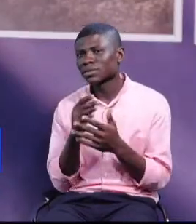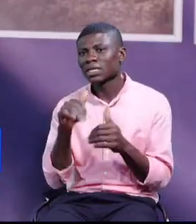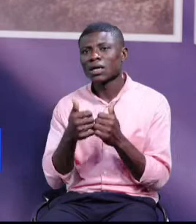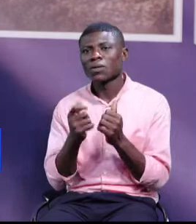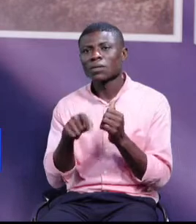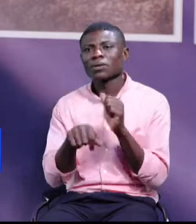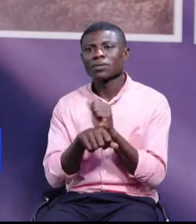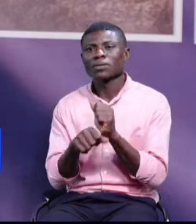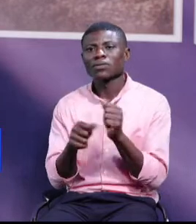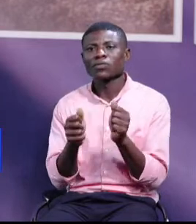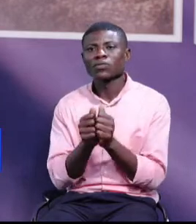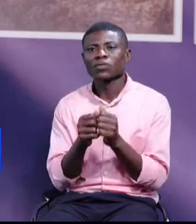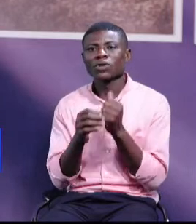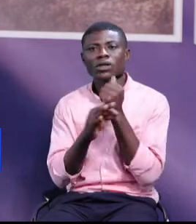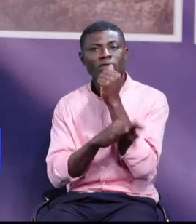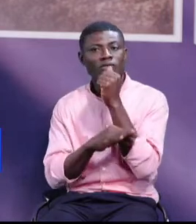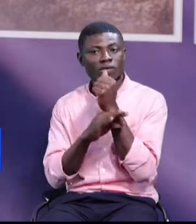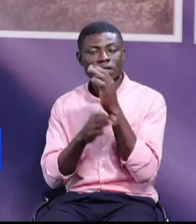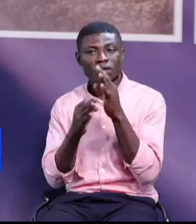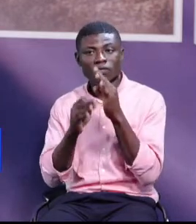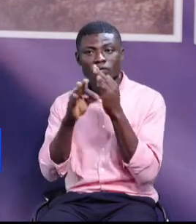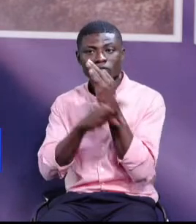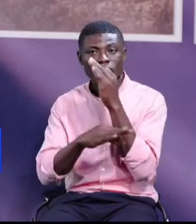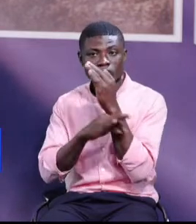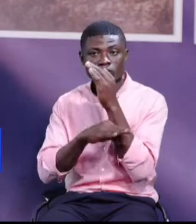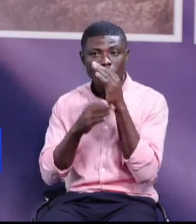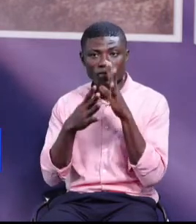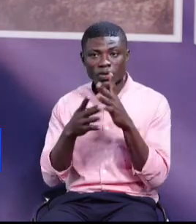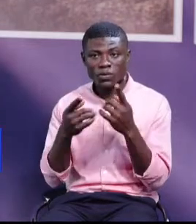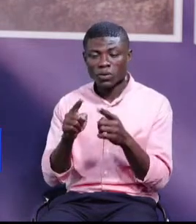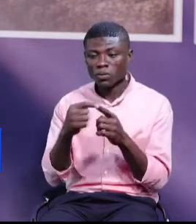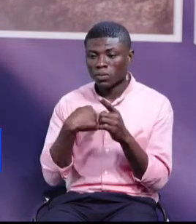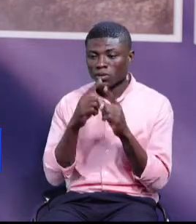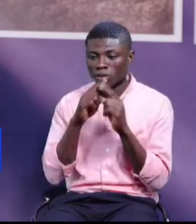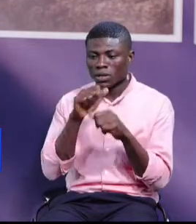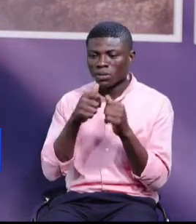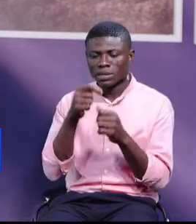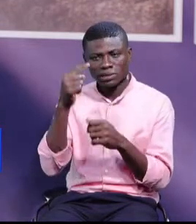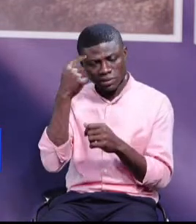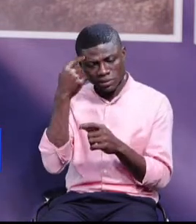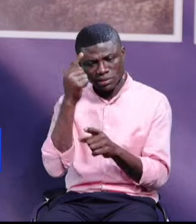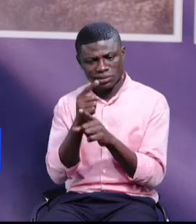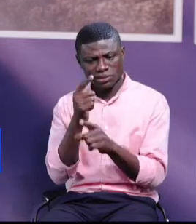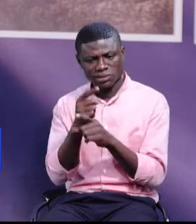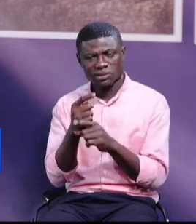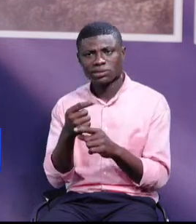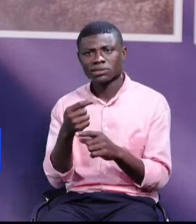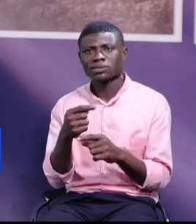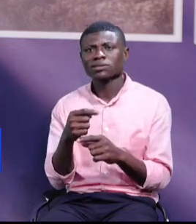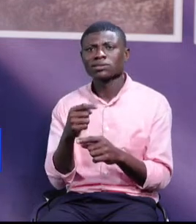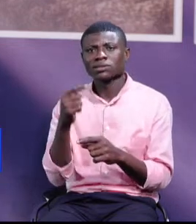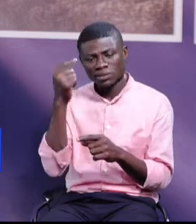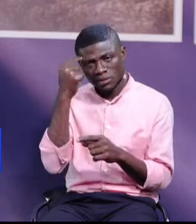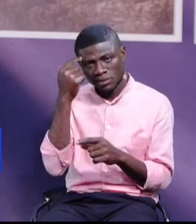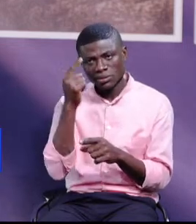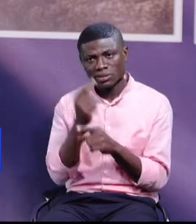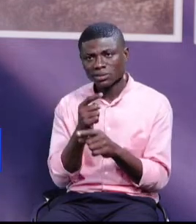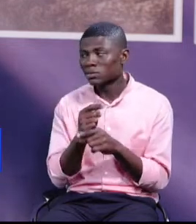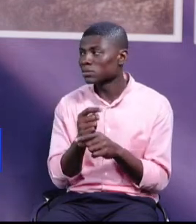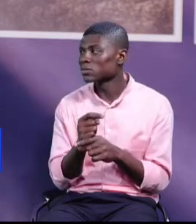respect to foreign, if you're a foreign. Because when I'm talking about this, you'll be thinking about an outsider. No, it's